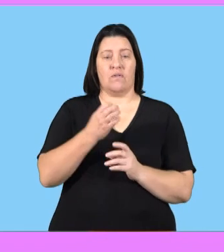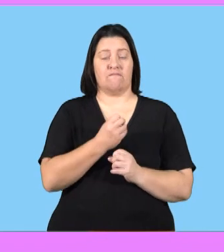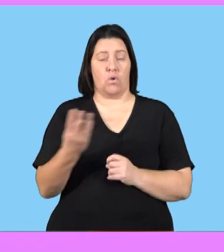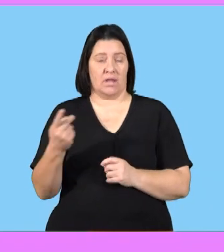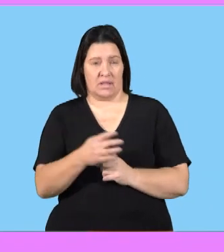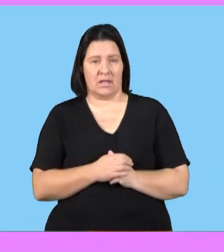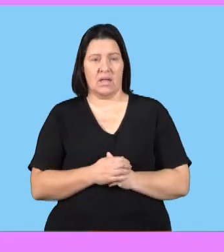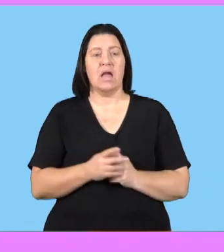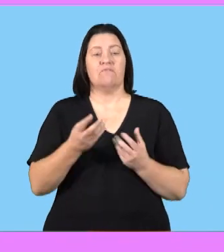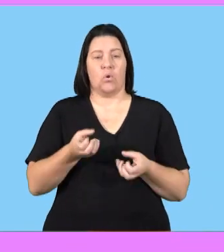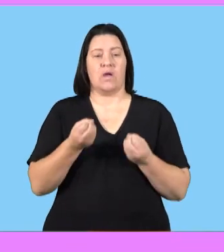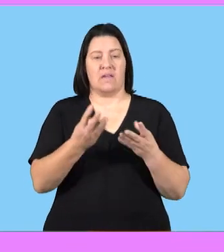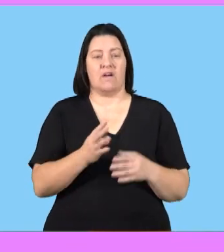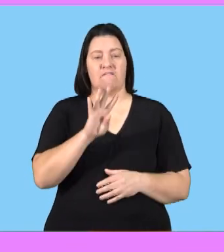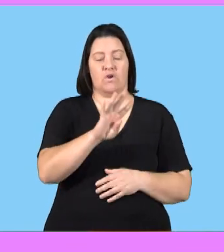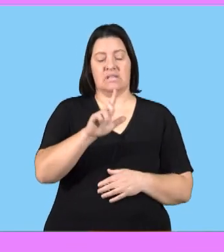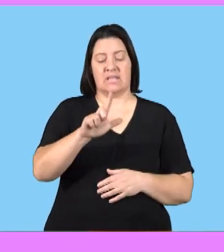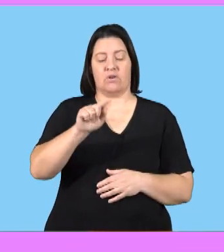following. If you are given